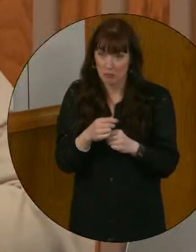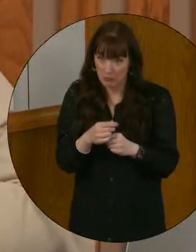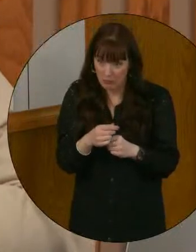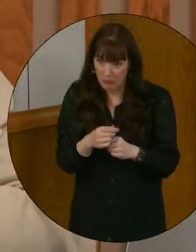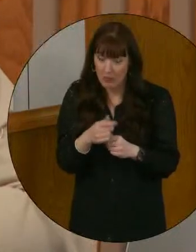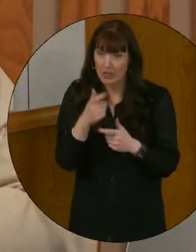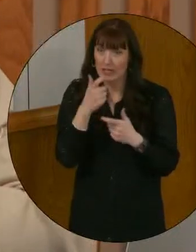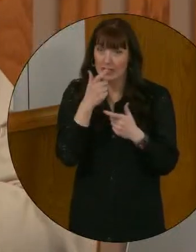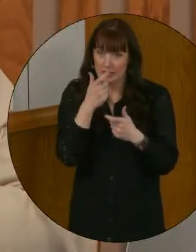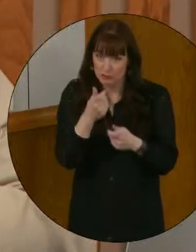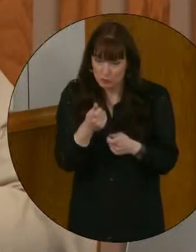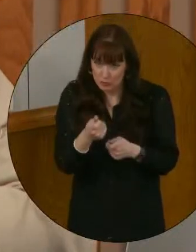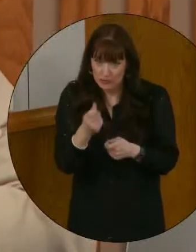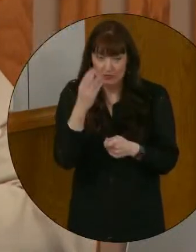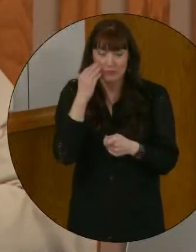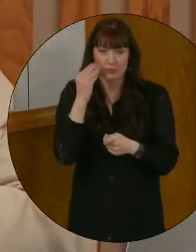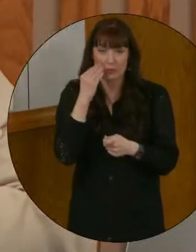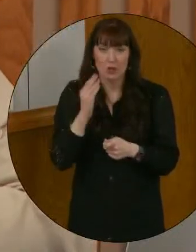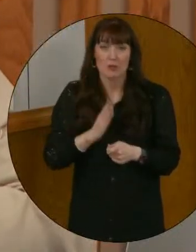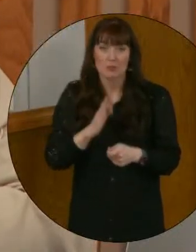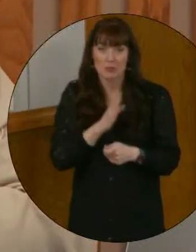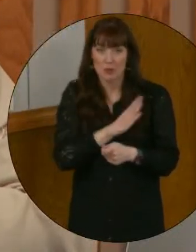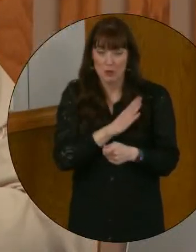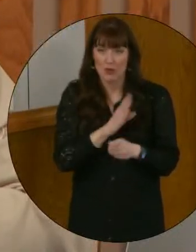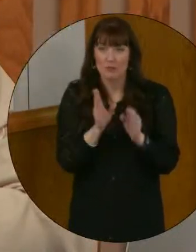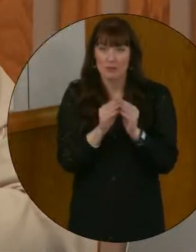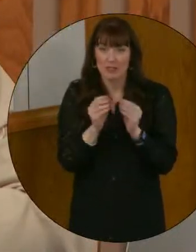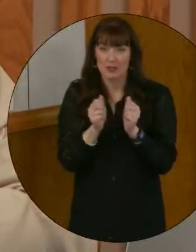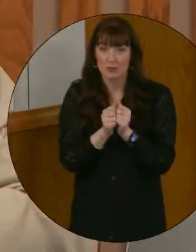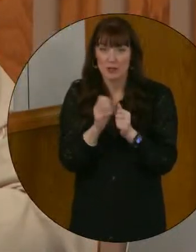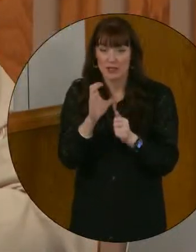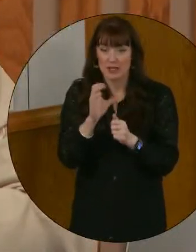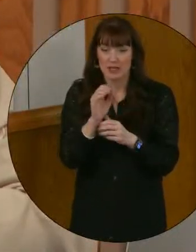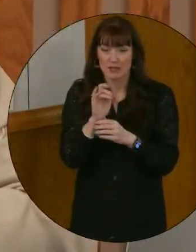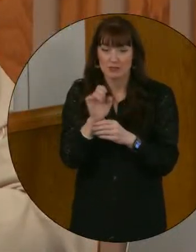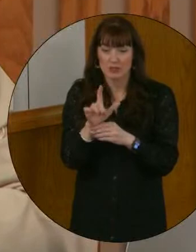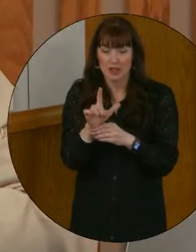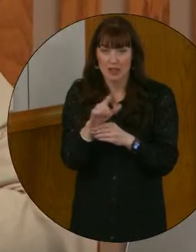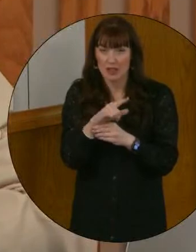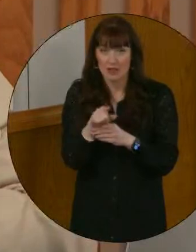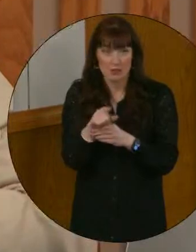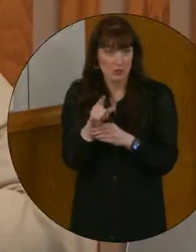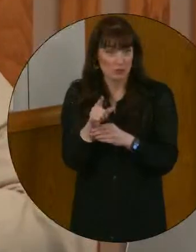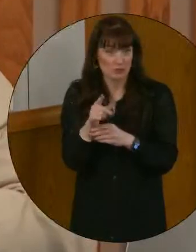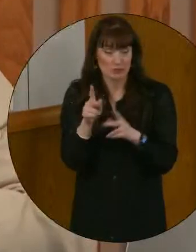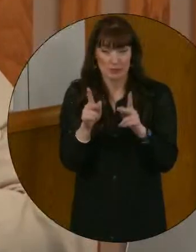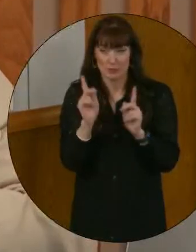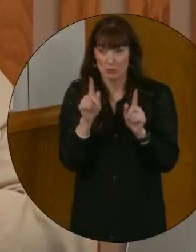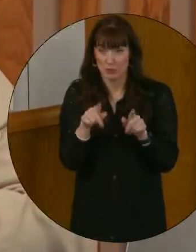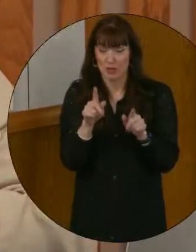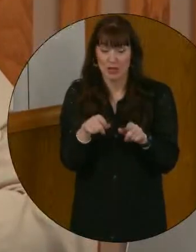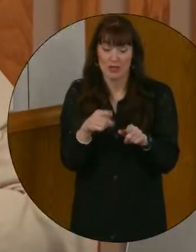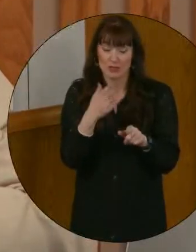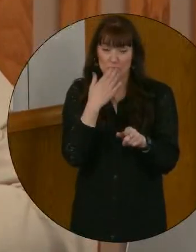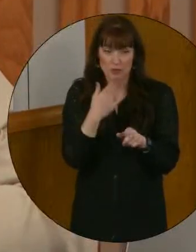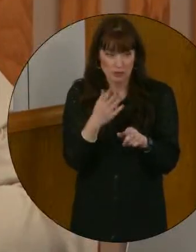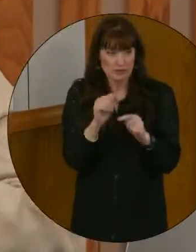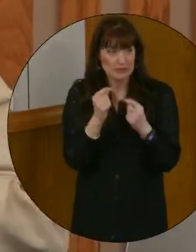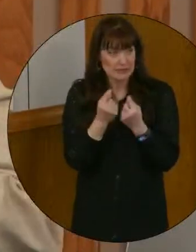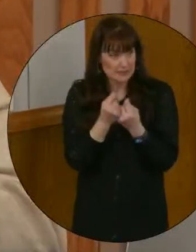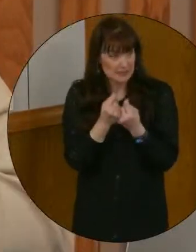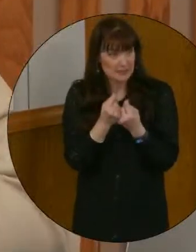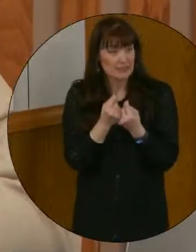It was my first board meeting with the council. And those of us who attended, there was a good crew of team